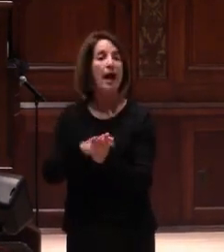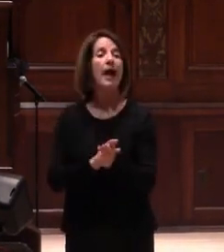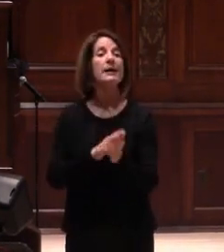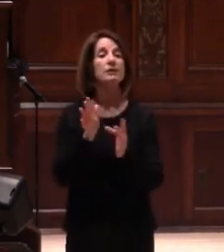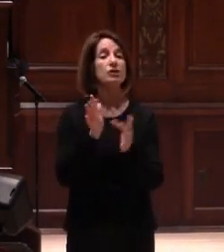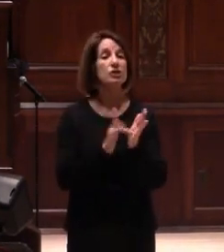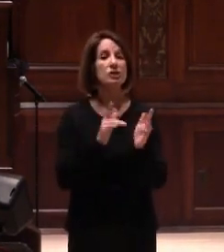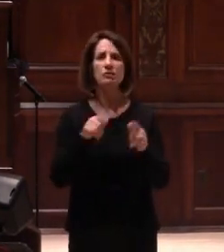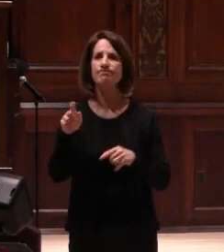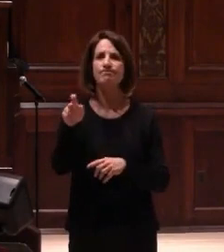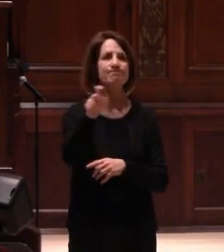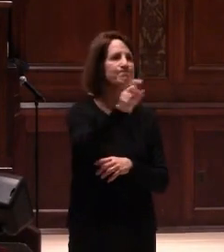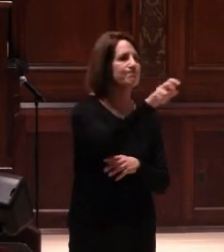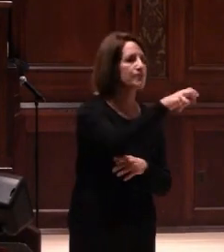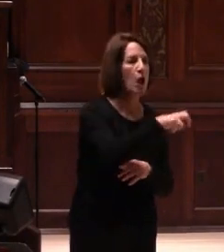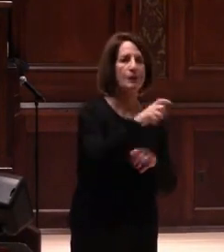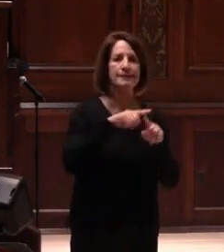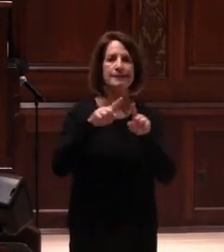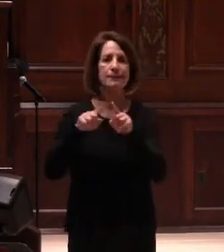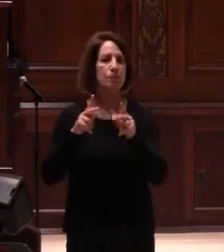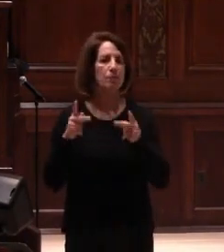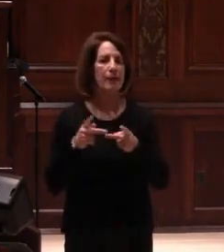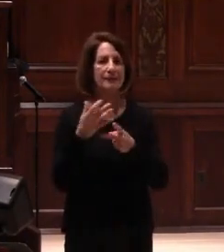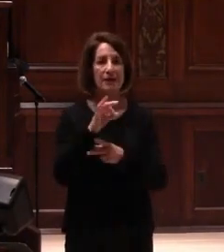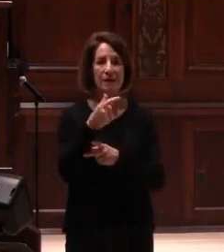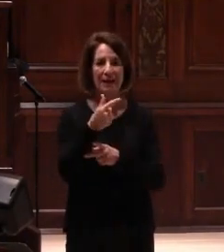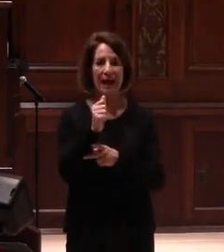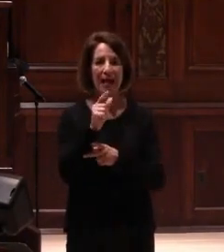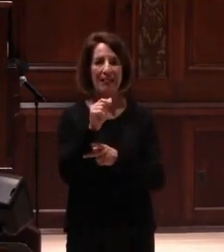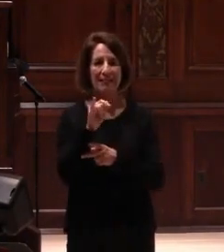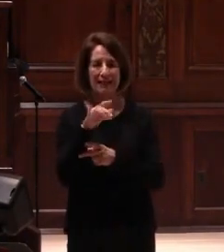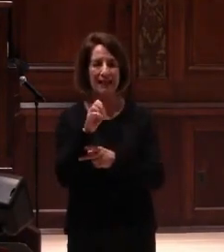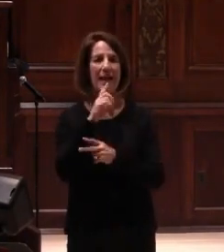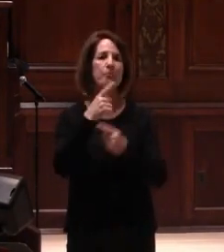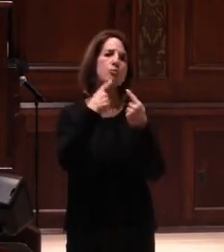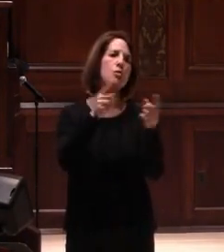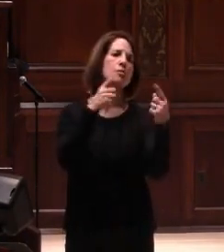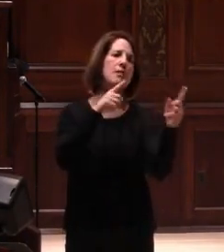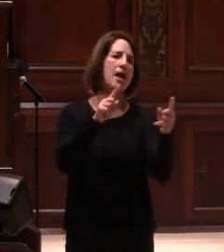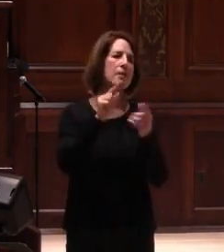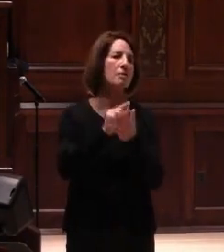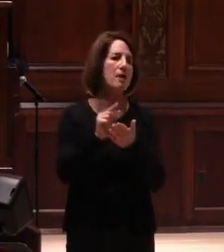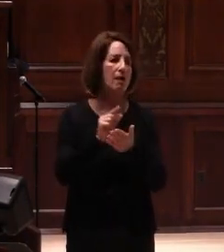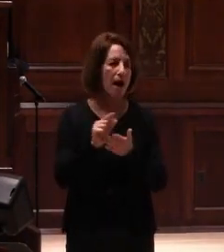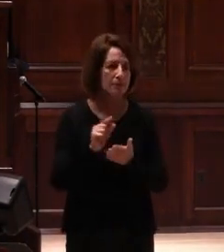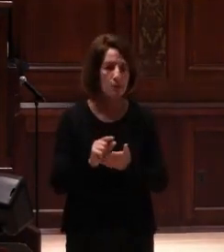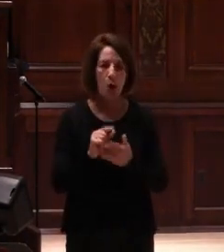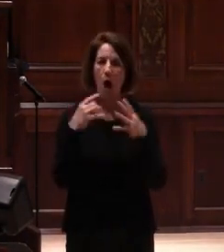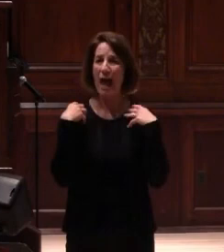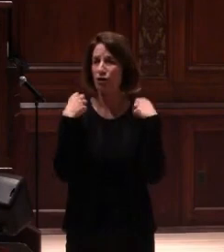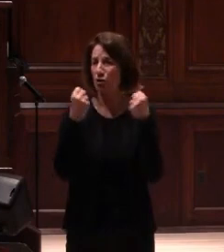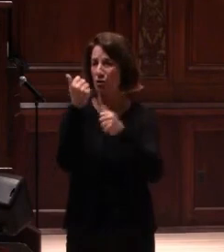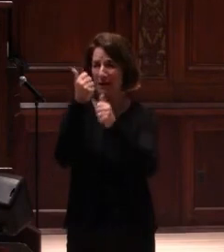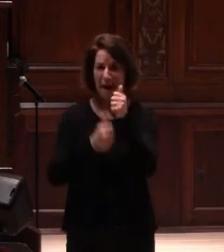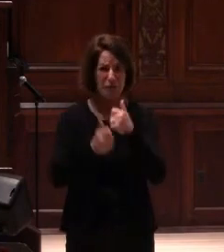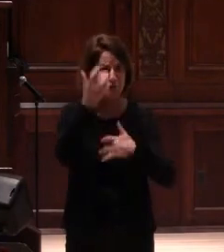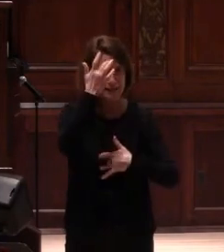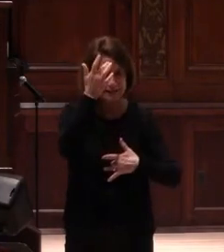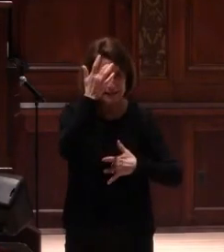all of Galilee, teaching in their synagogues, proclaiming the gospel, and curing every disease and illness among